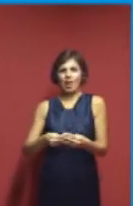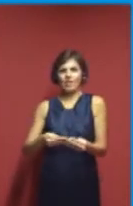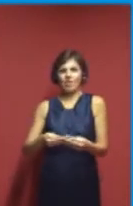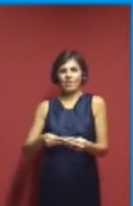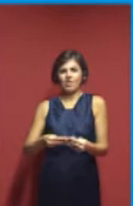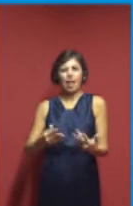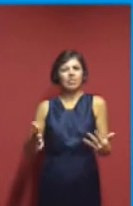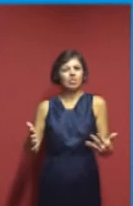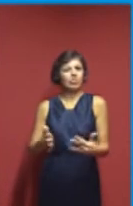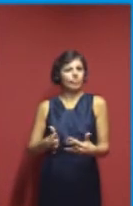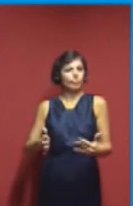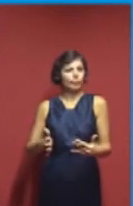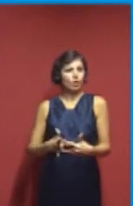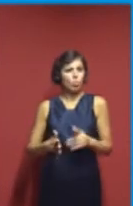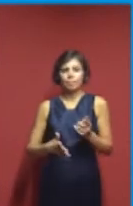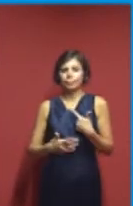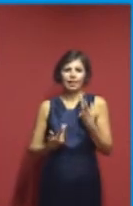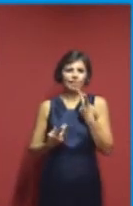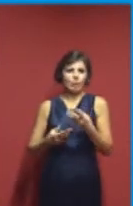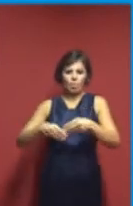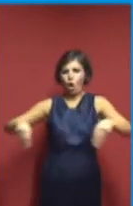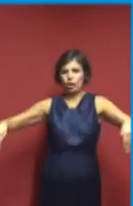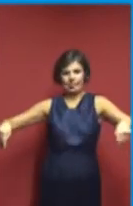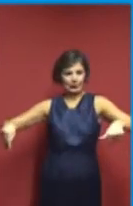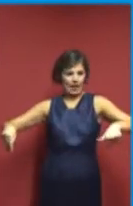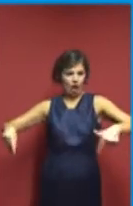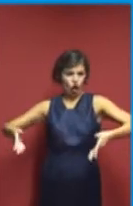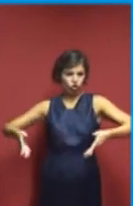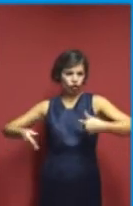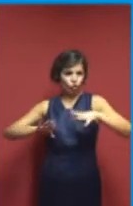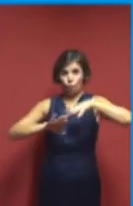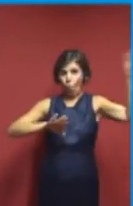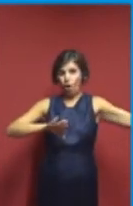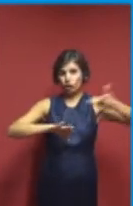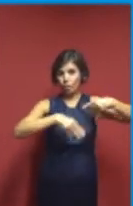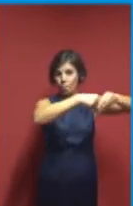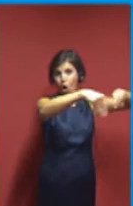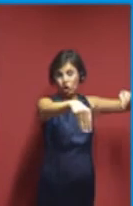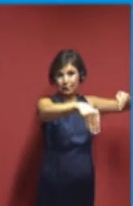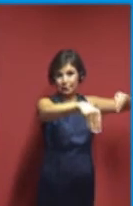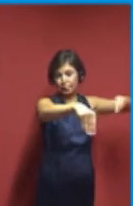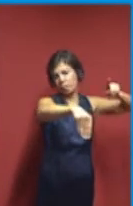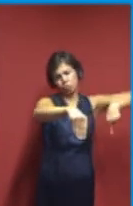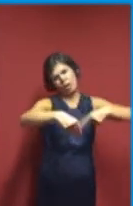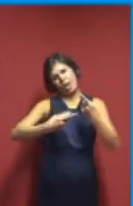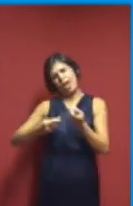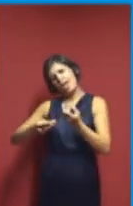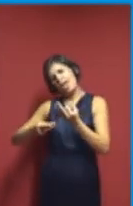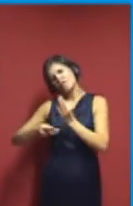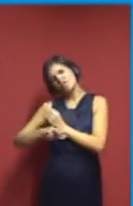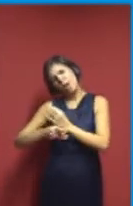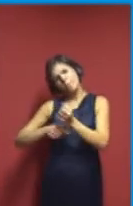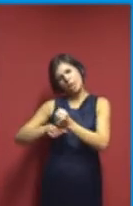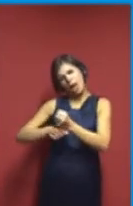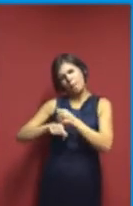and what we're doing in Fab Labs is not the emphasis on hedonism, not the emphasis on